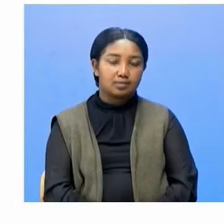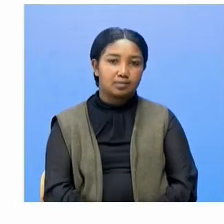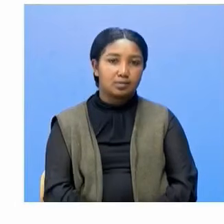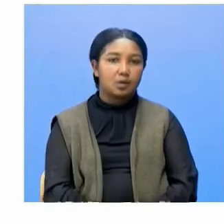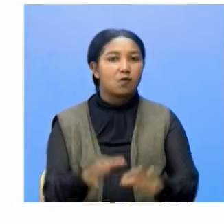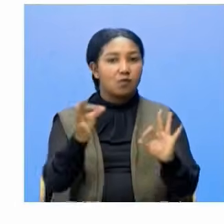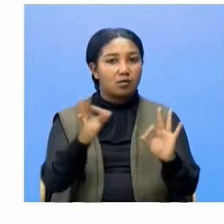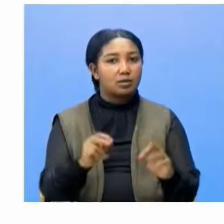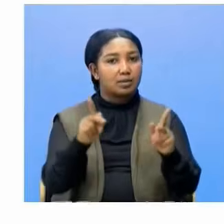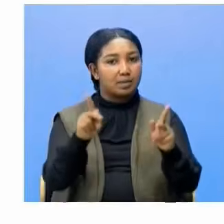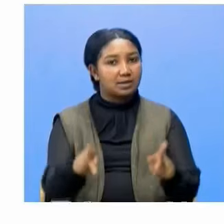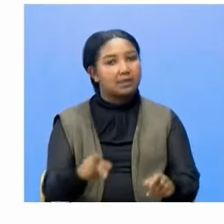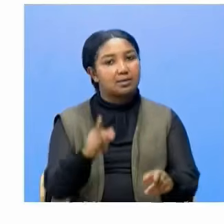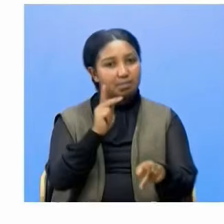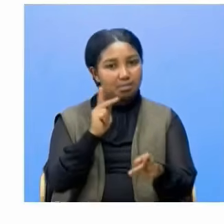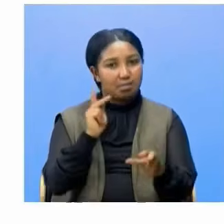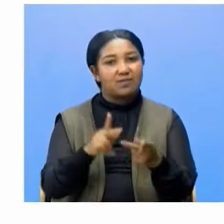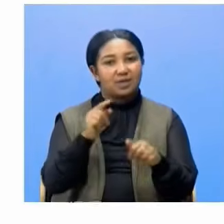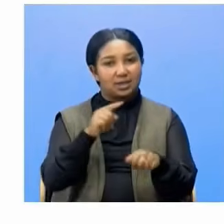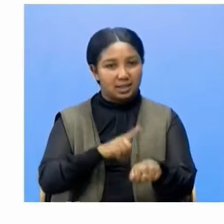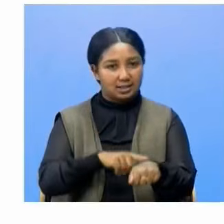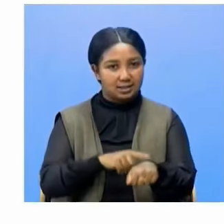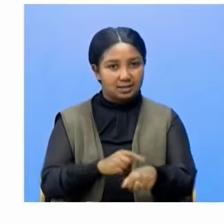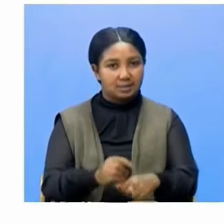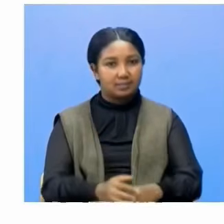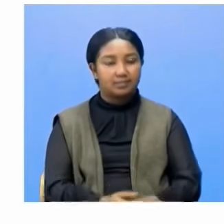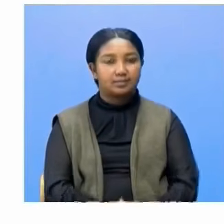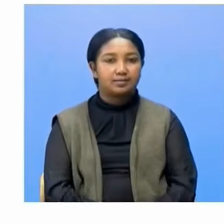of the present perfect.